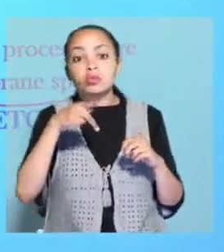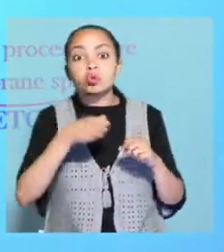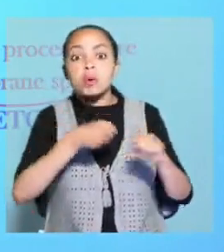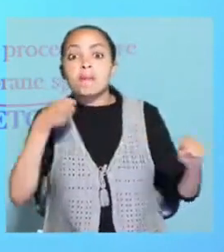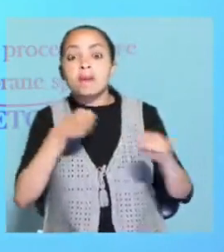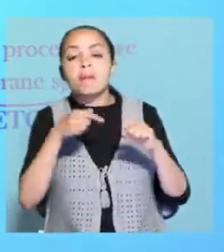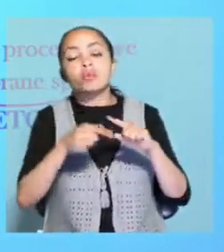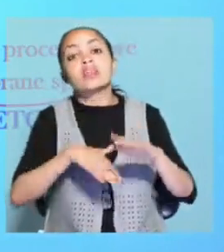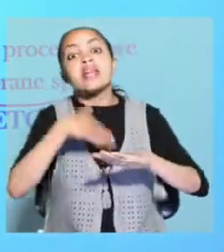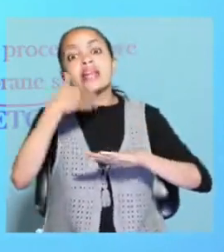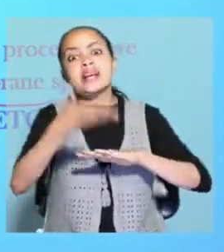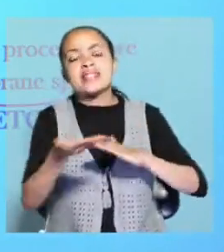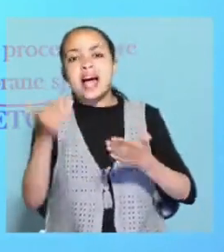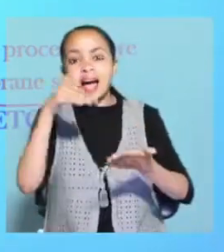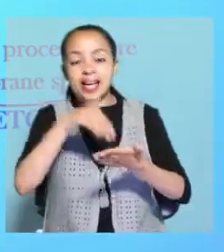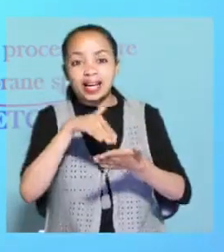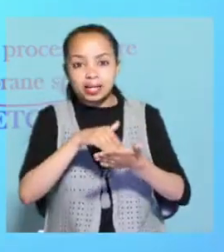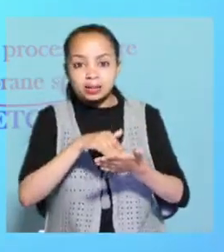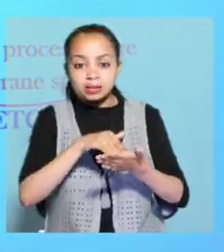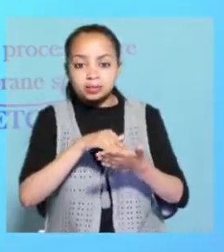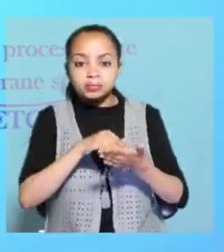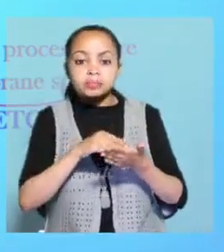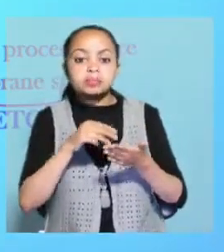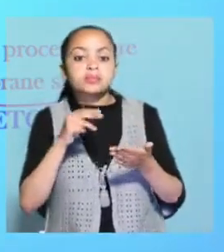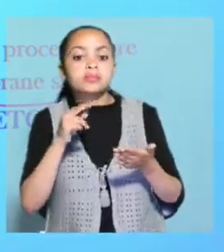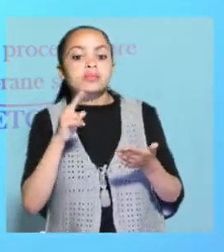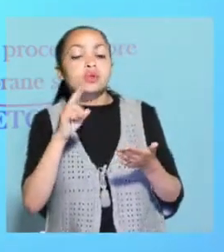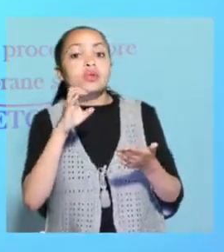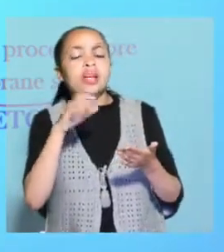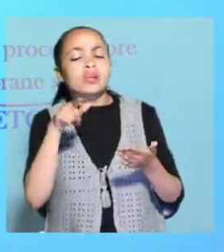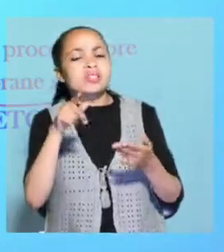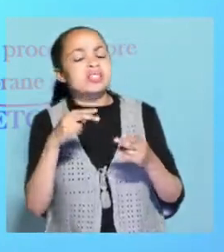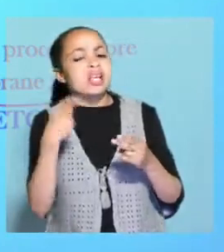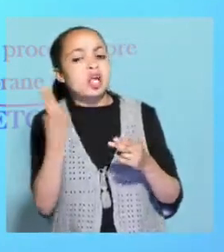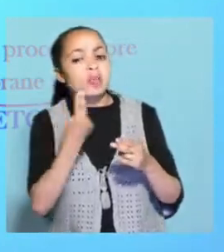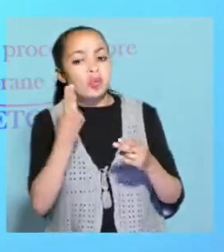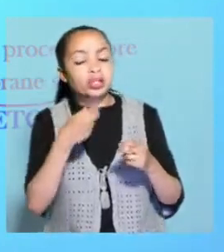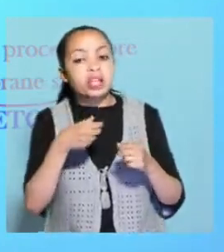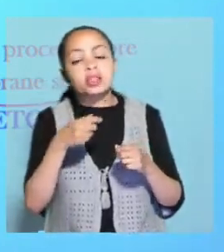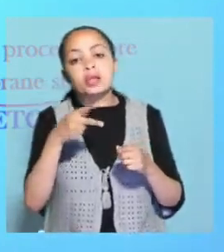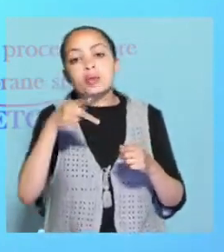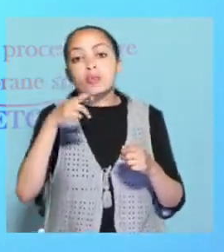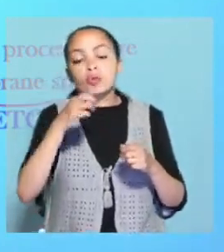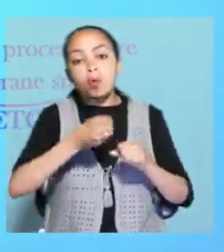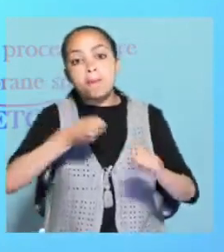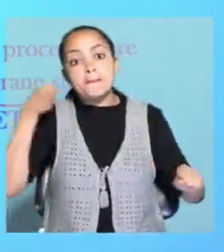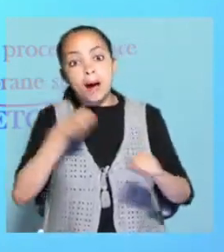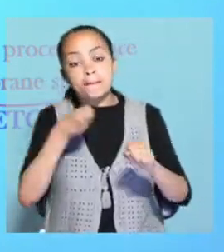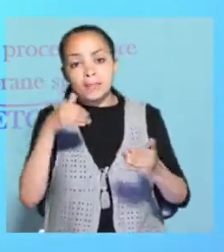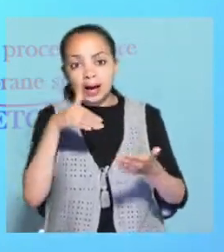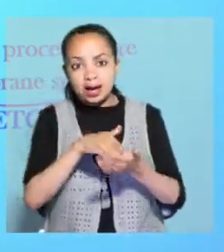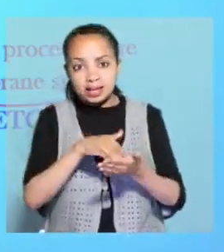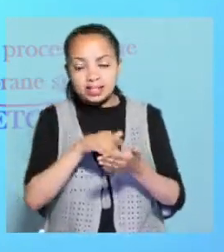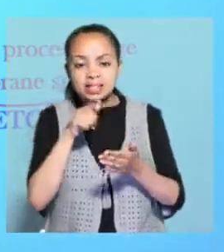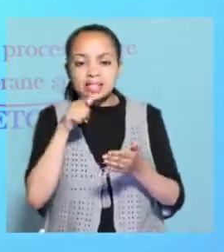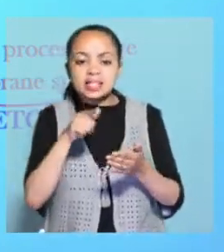next. And again, ubiquinone, which is important as a proton pump again. There is